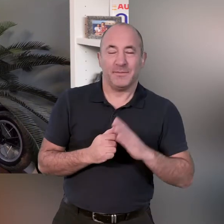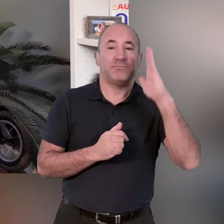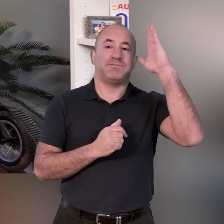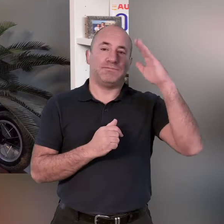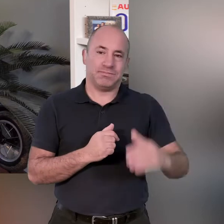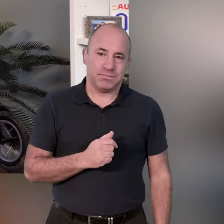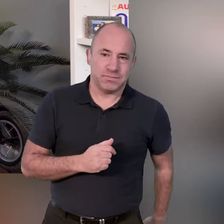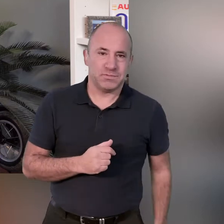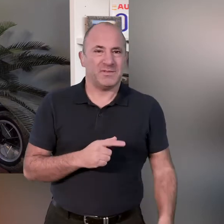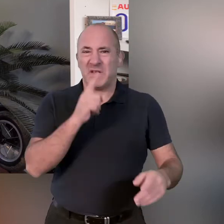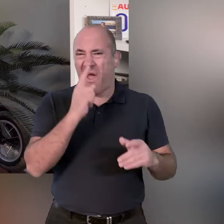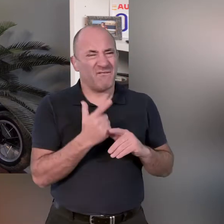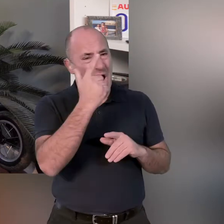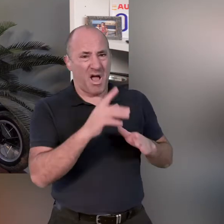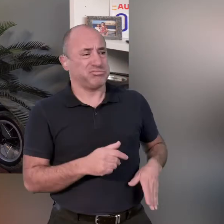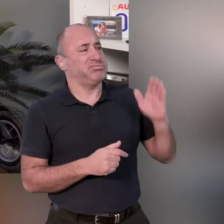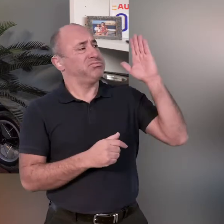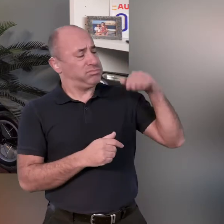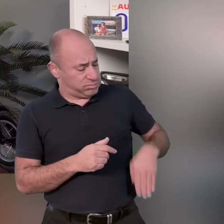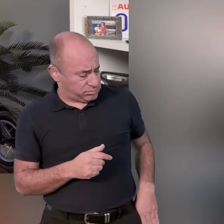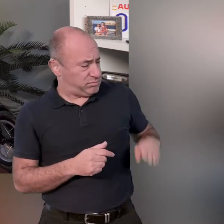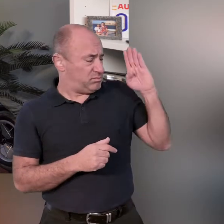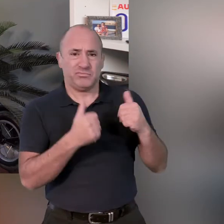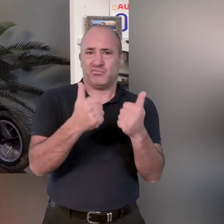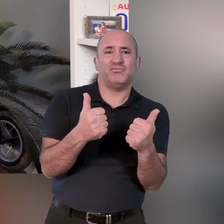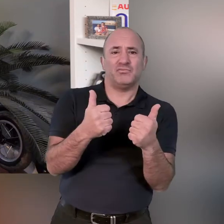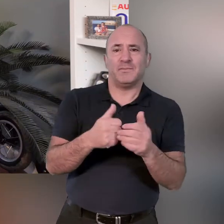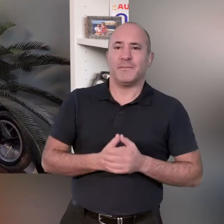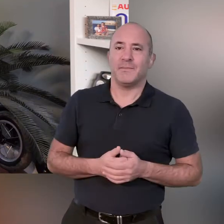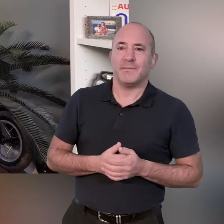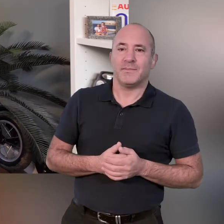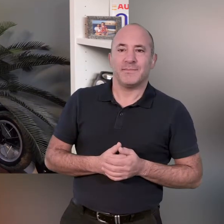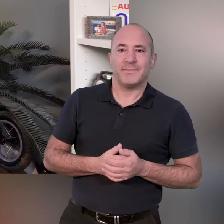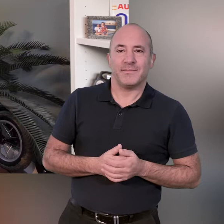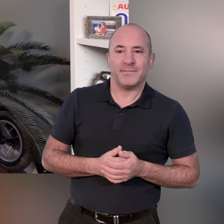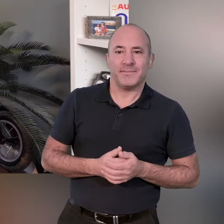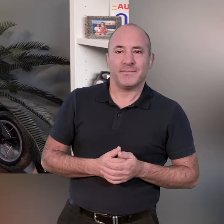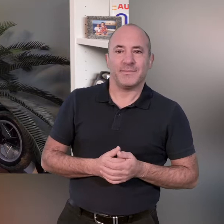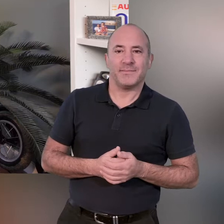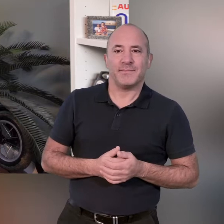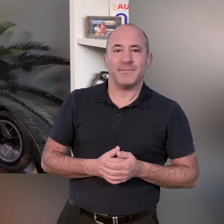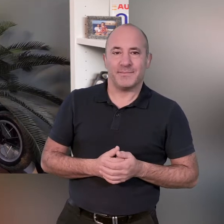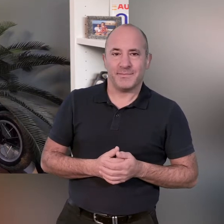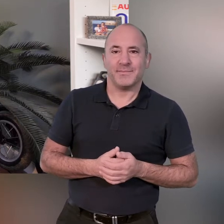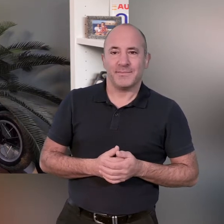that's fine, just as far as you can get. Just nice, up, and then back down again. Good